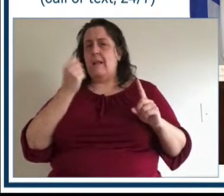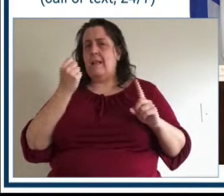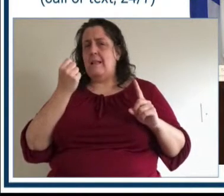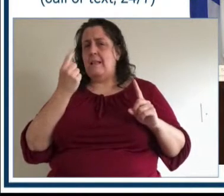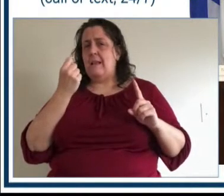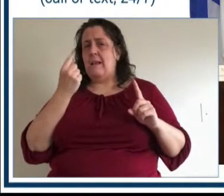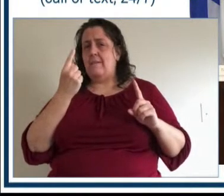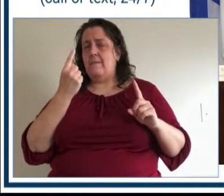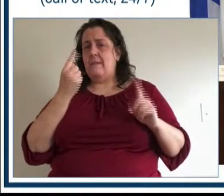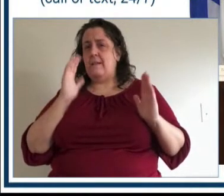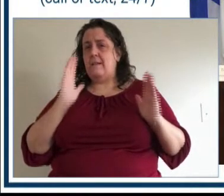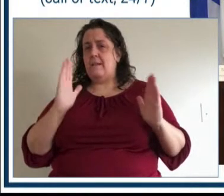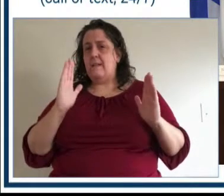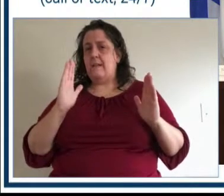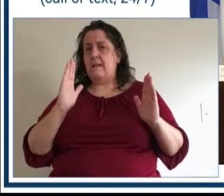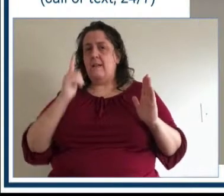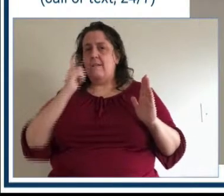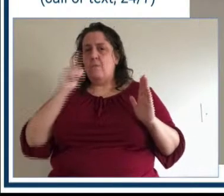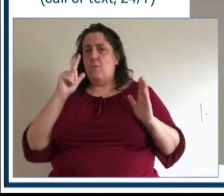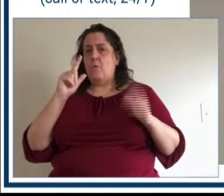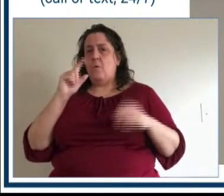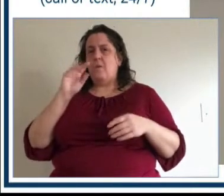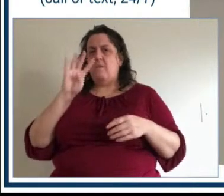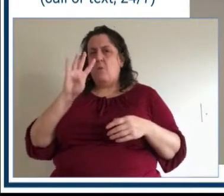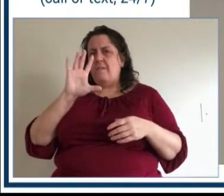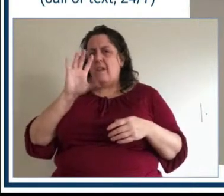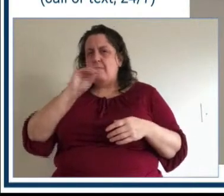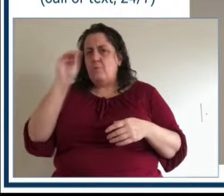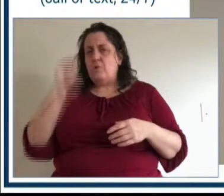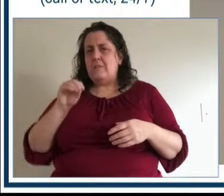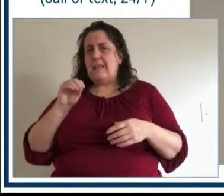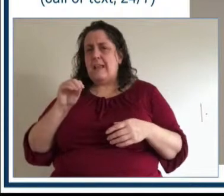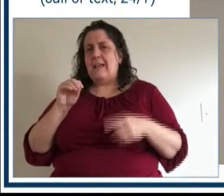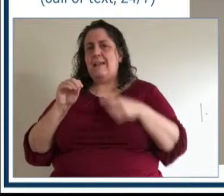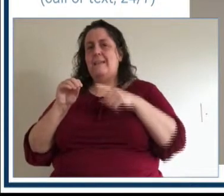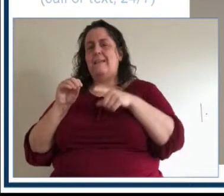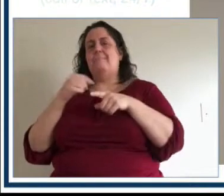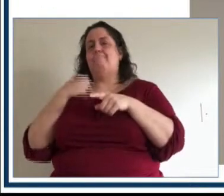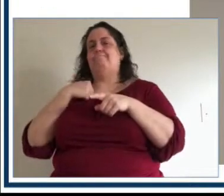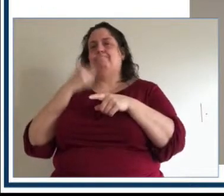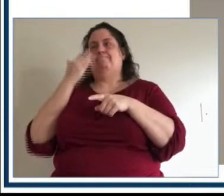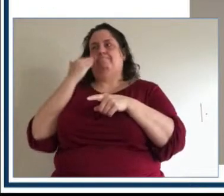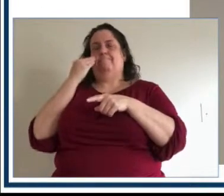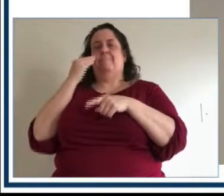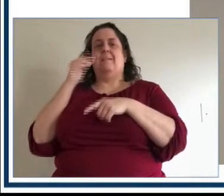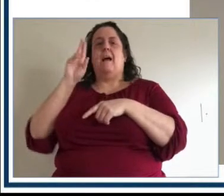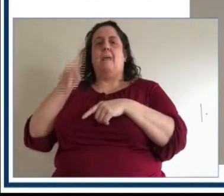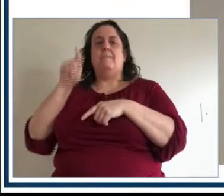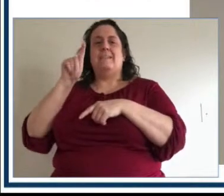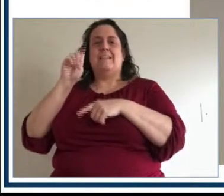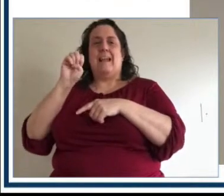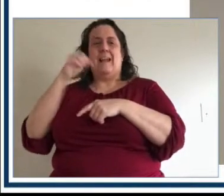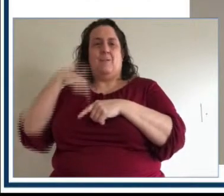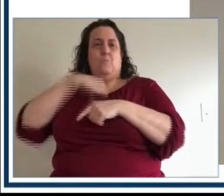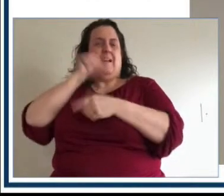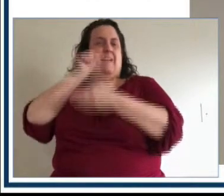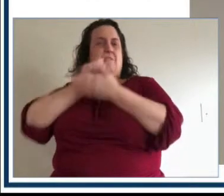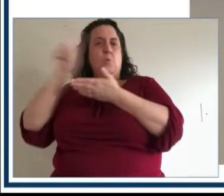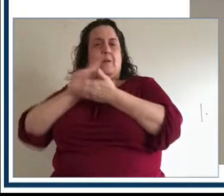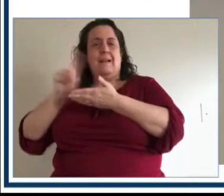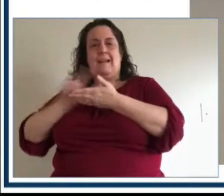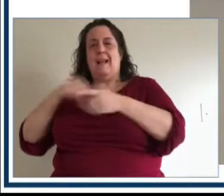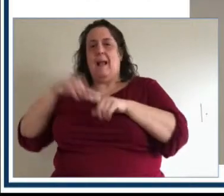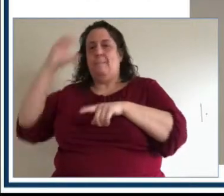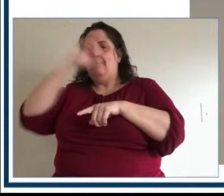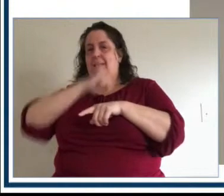now, do you know? Yeah, I don't have an update. I missed my vaccine update call this morning, a regular weekly call, but as we were